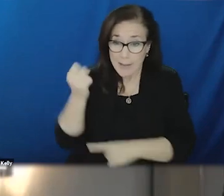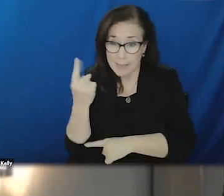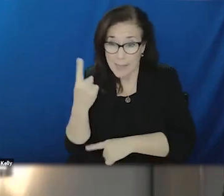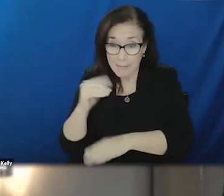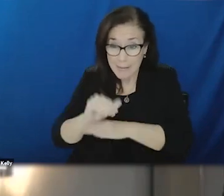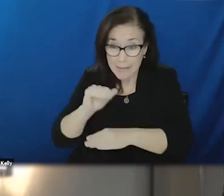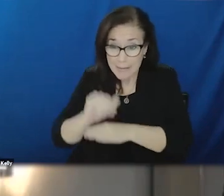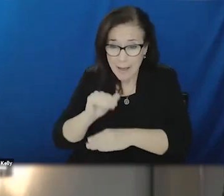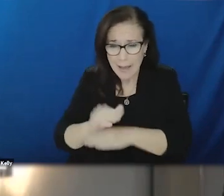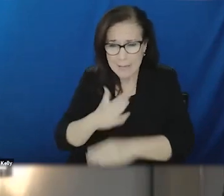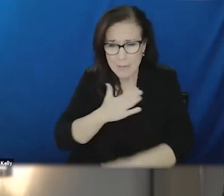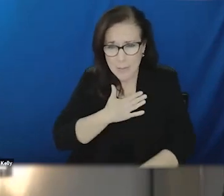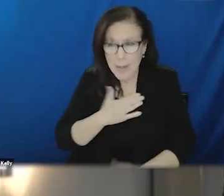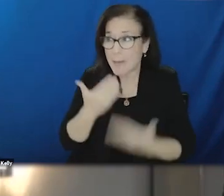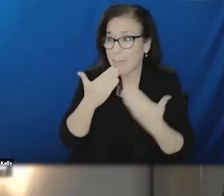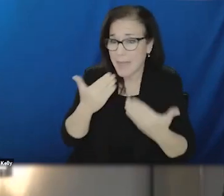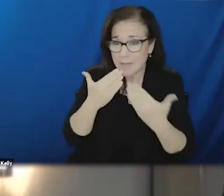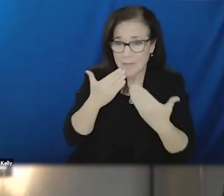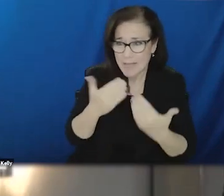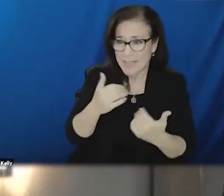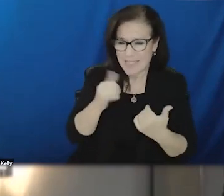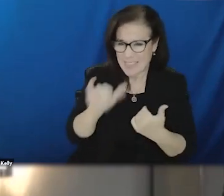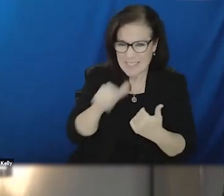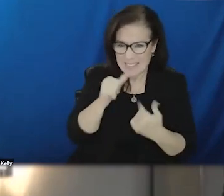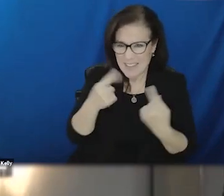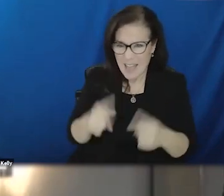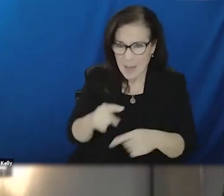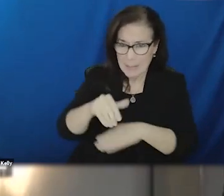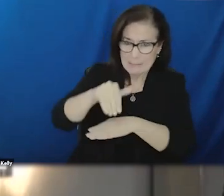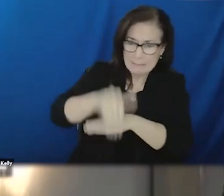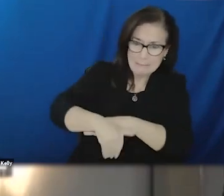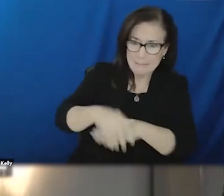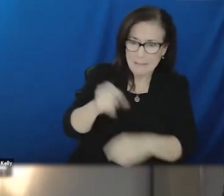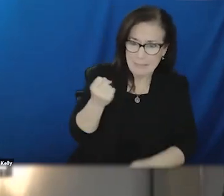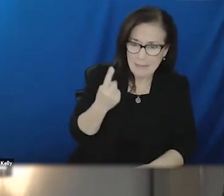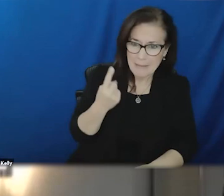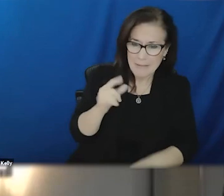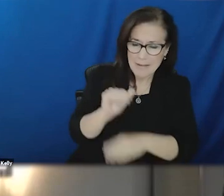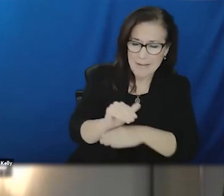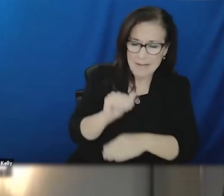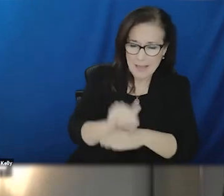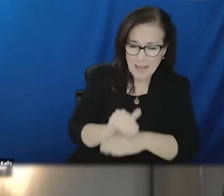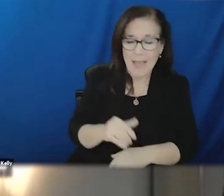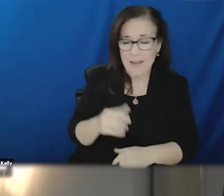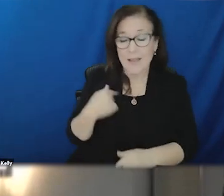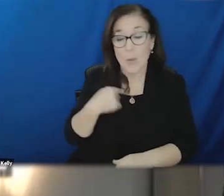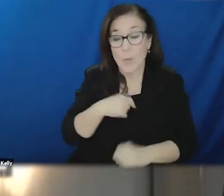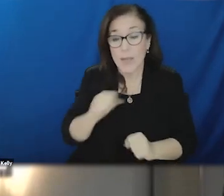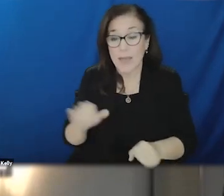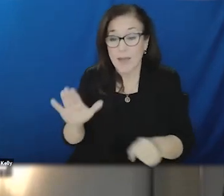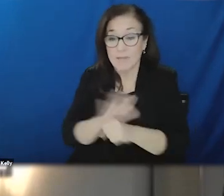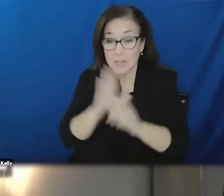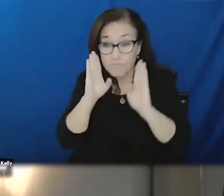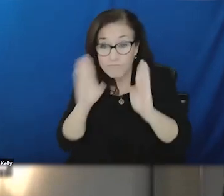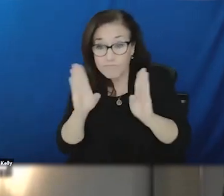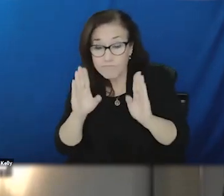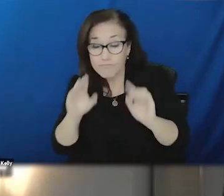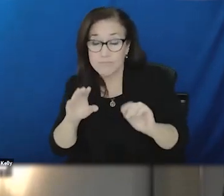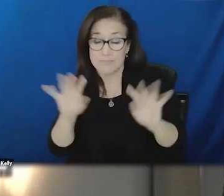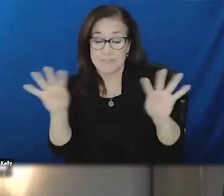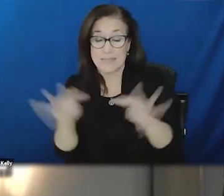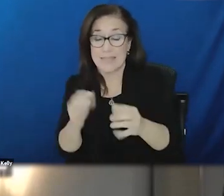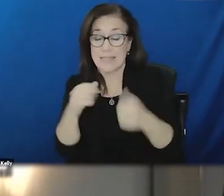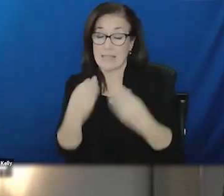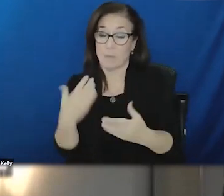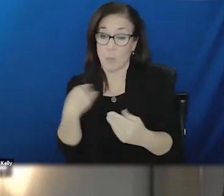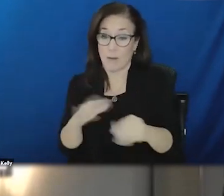quite that late, so that you have more of our full attention, because it really is deserving of that full attention, and again,